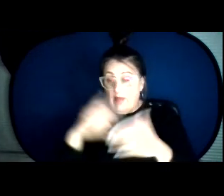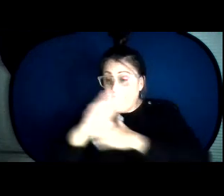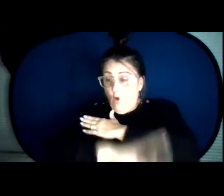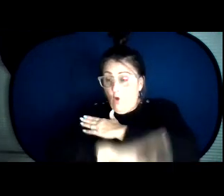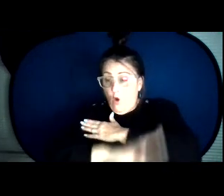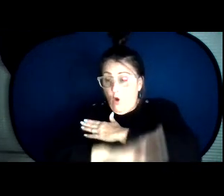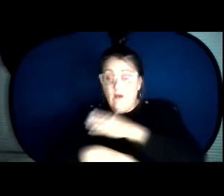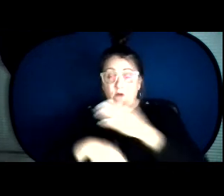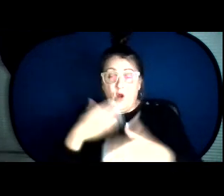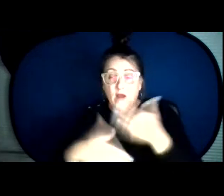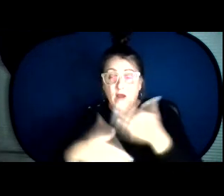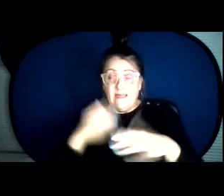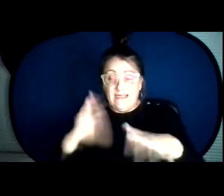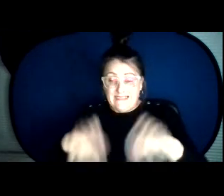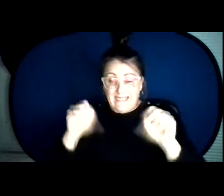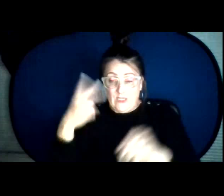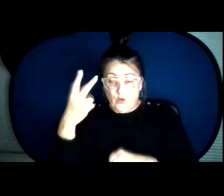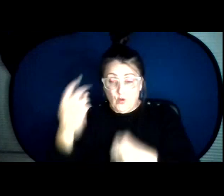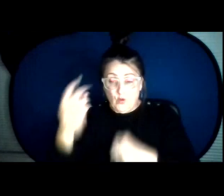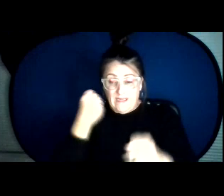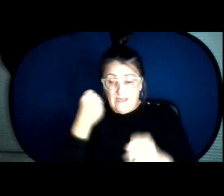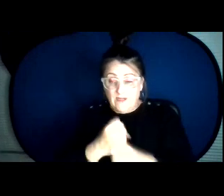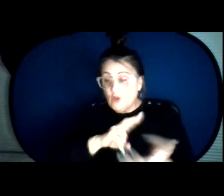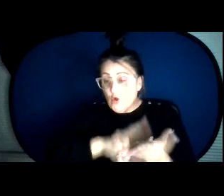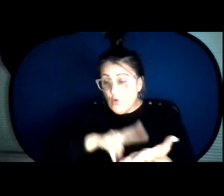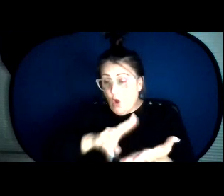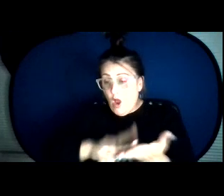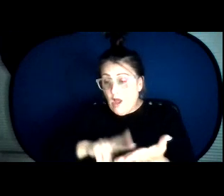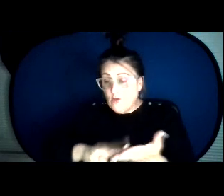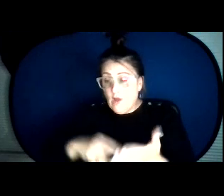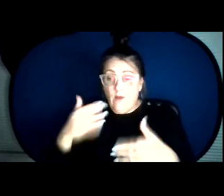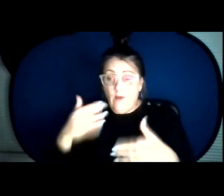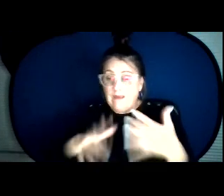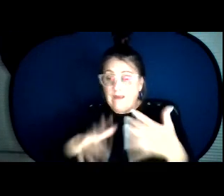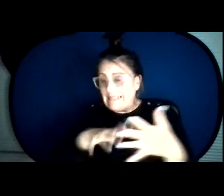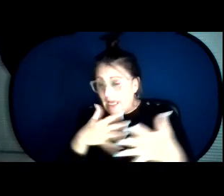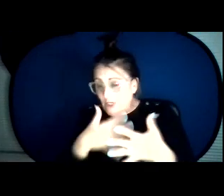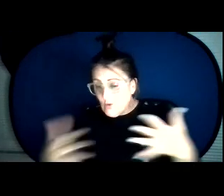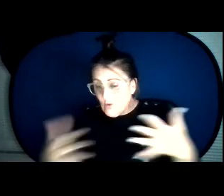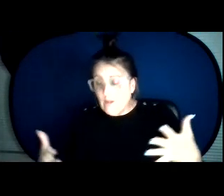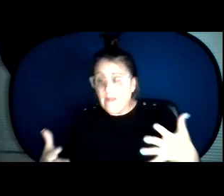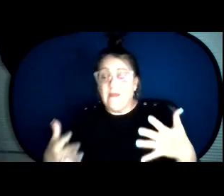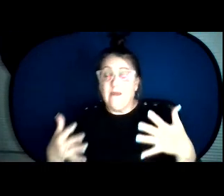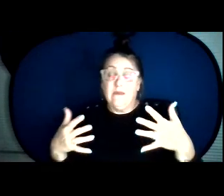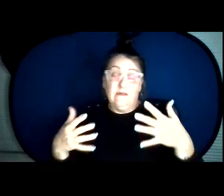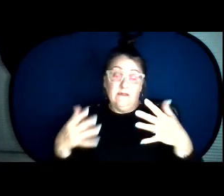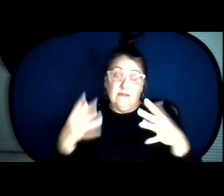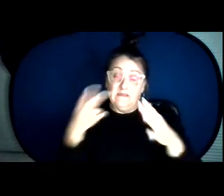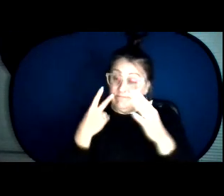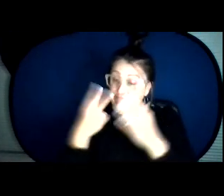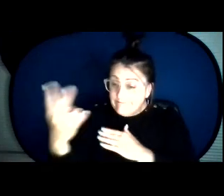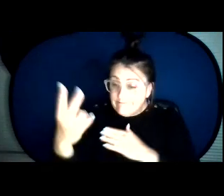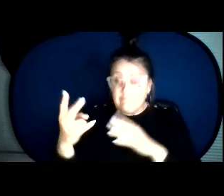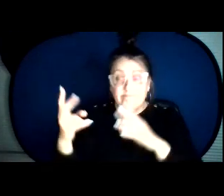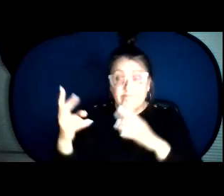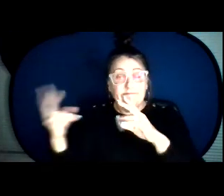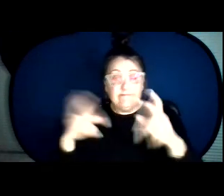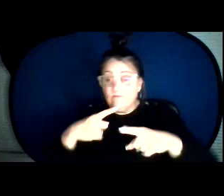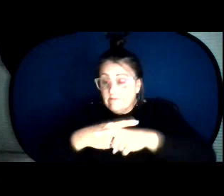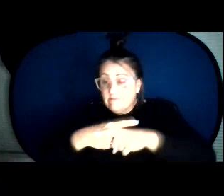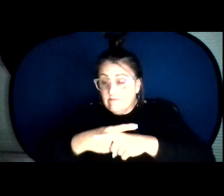taken nearly 2 years due to contracting process, scheduling constraints, and unforeseen conditions, which also makes it difficult to